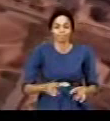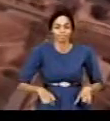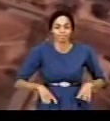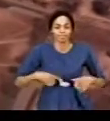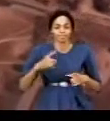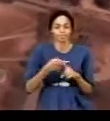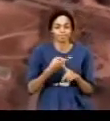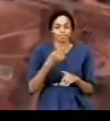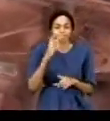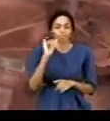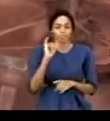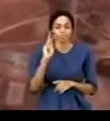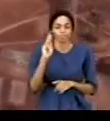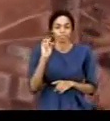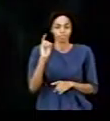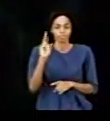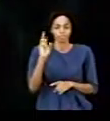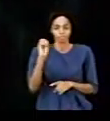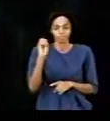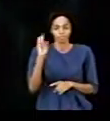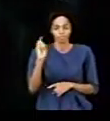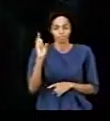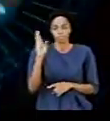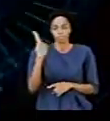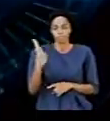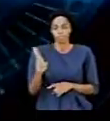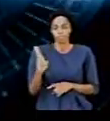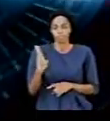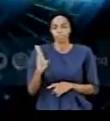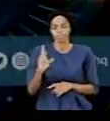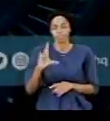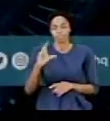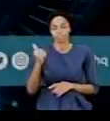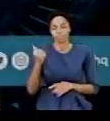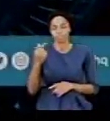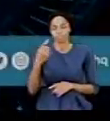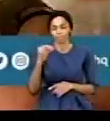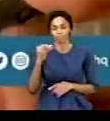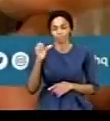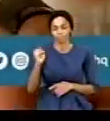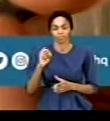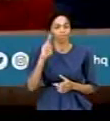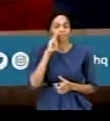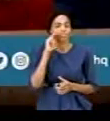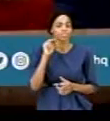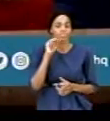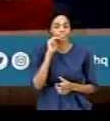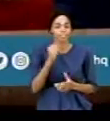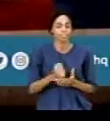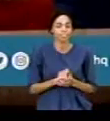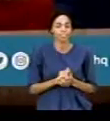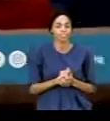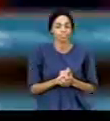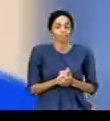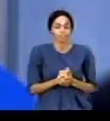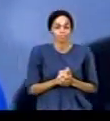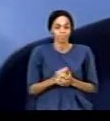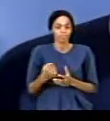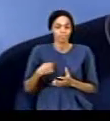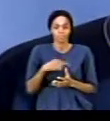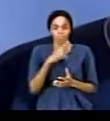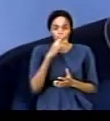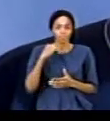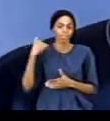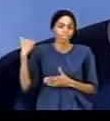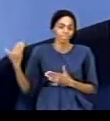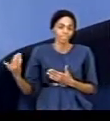State, Southwest Nigeria. And broadcast to the world via satellite, social media, radio and television. We are inviting the